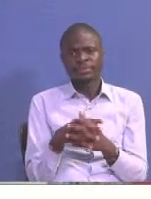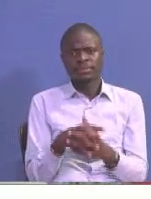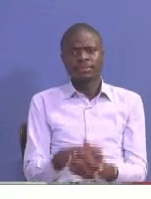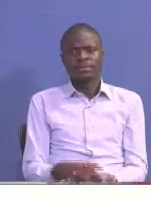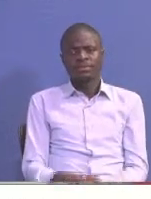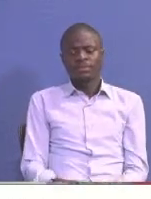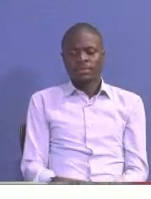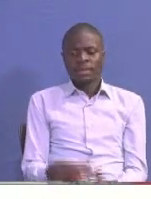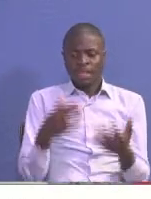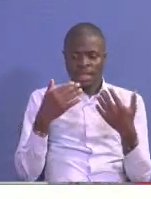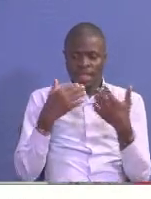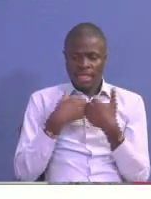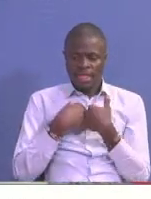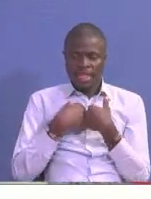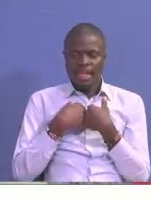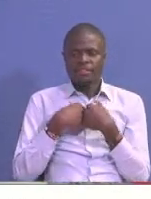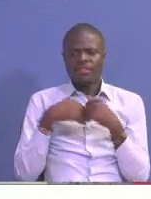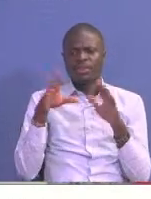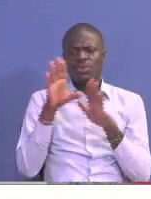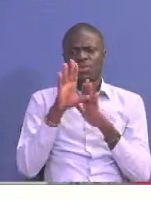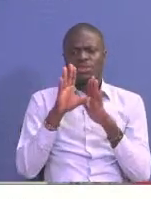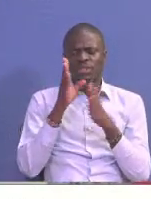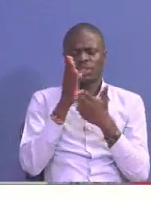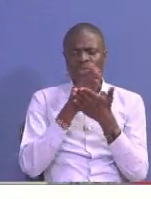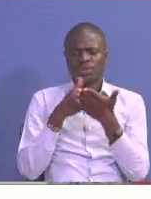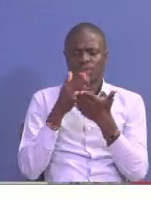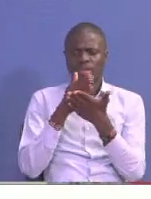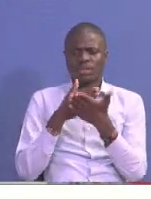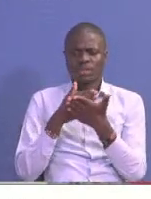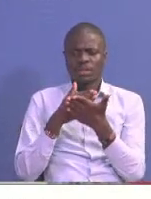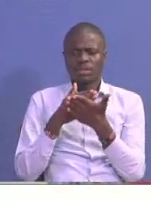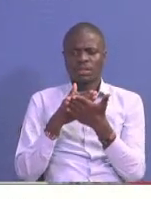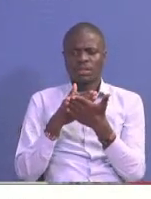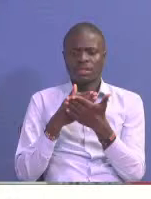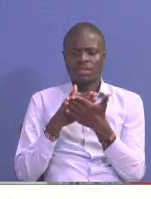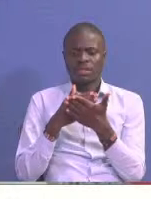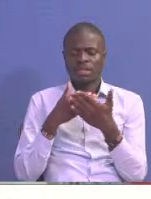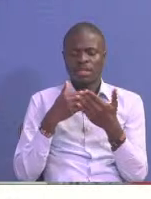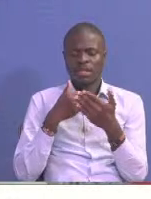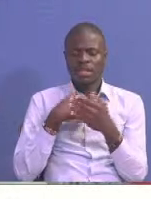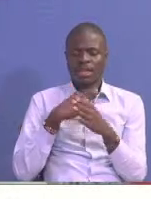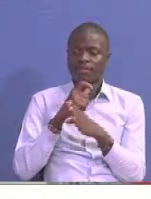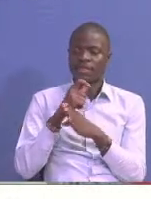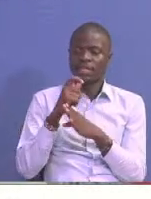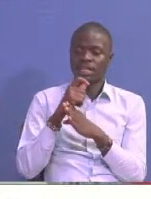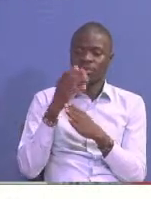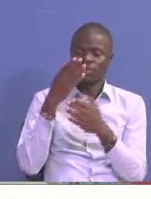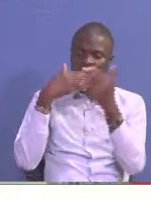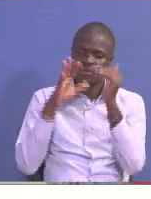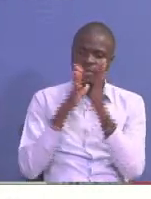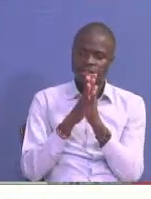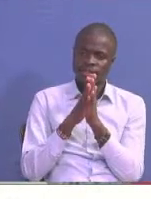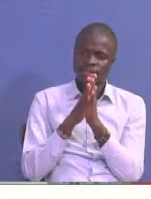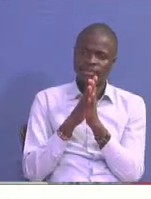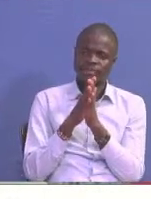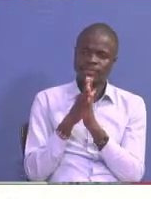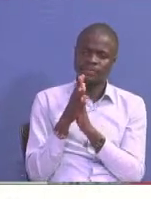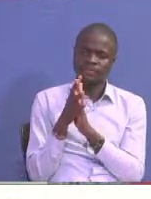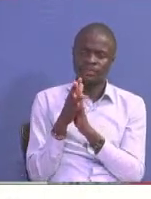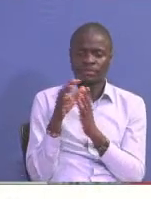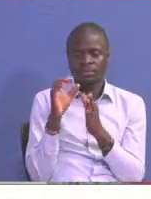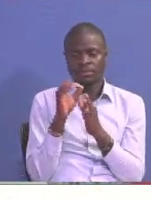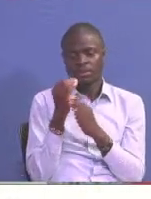They have technical institutes, they have technical universities